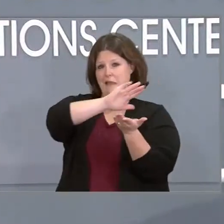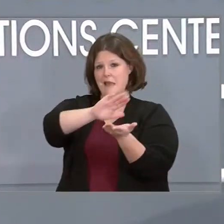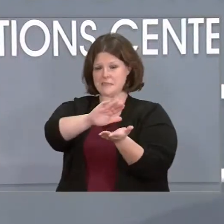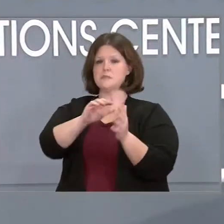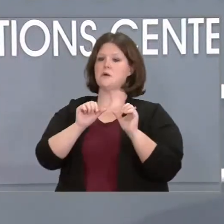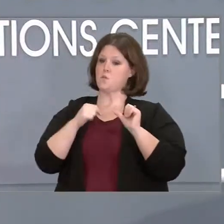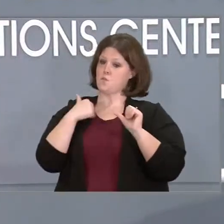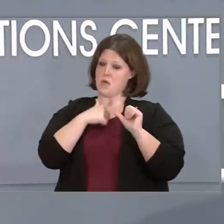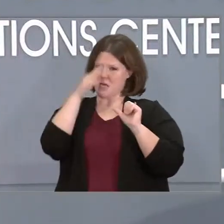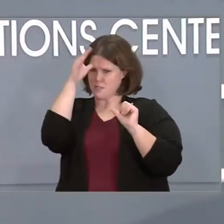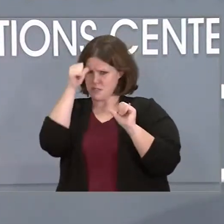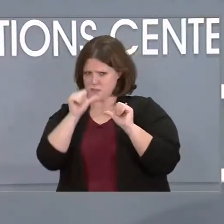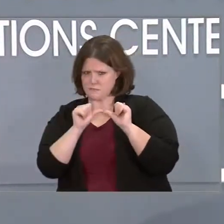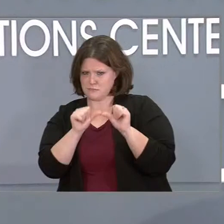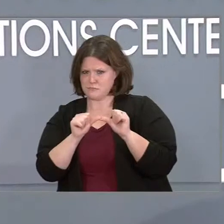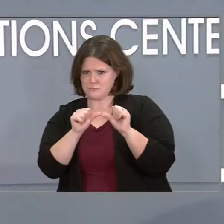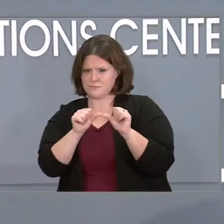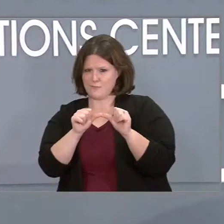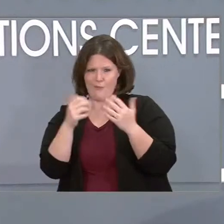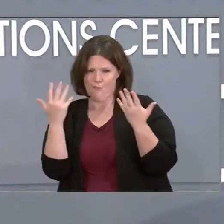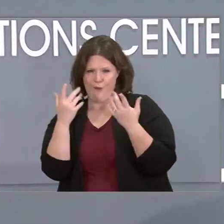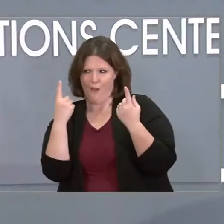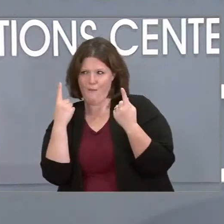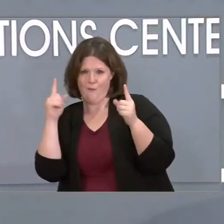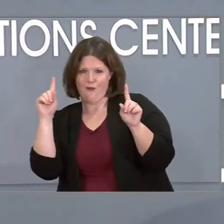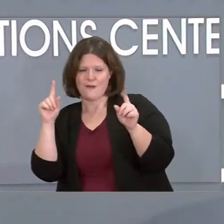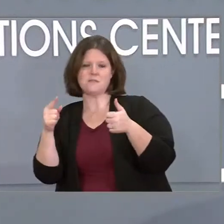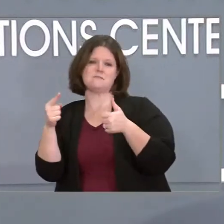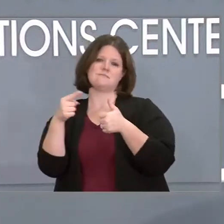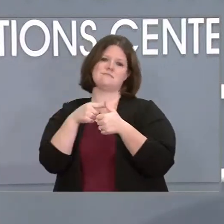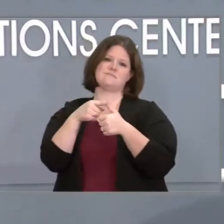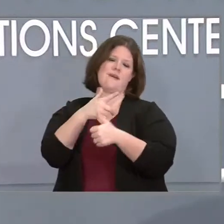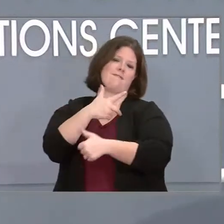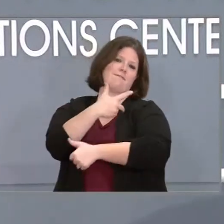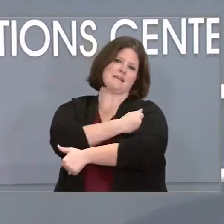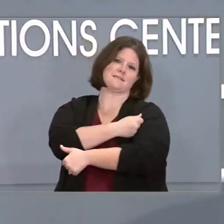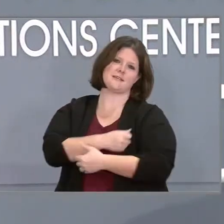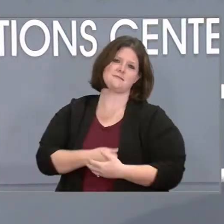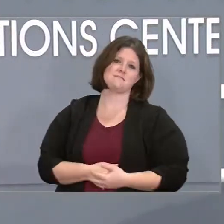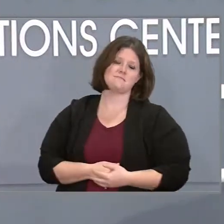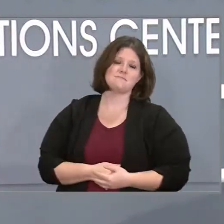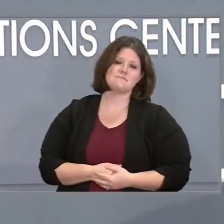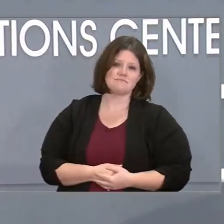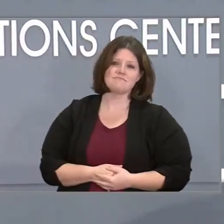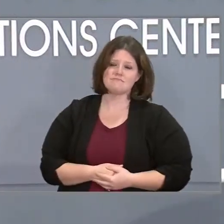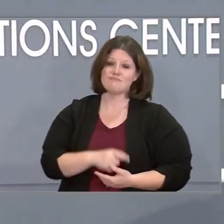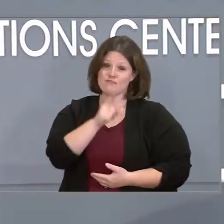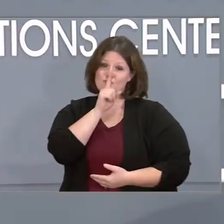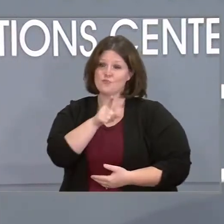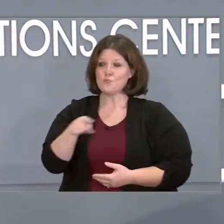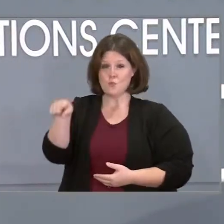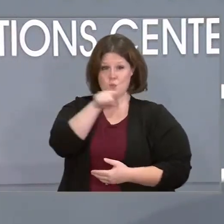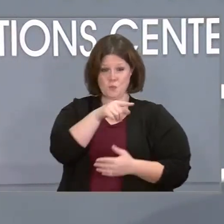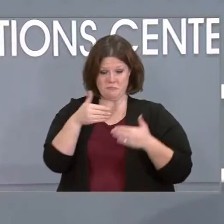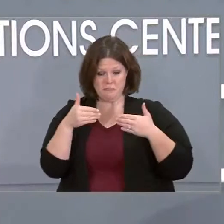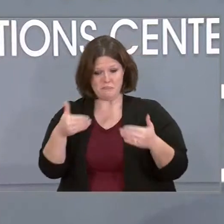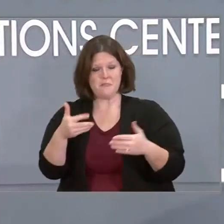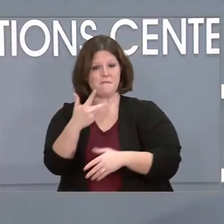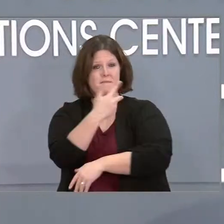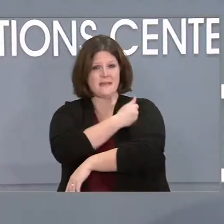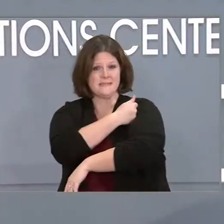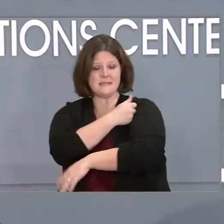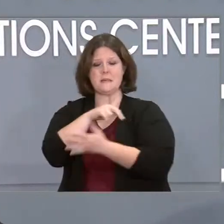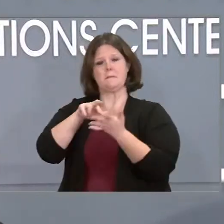down, we know what works: vaccines. The more people who get their shots, the less COVID we'll